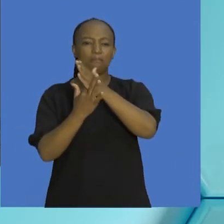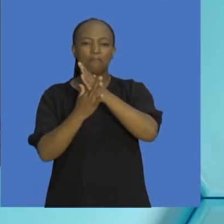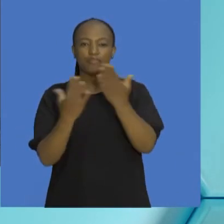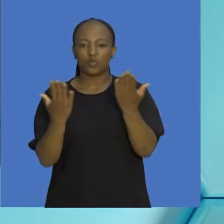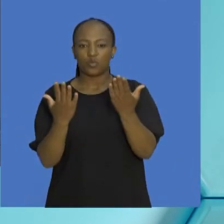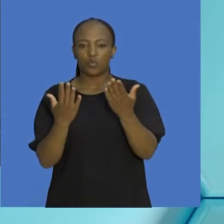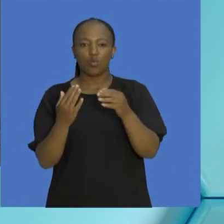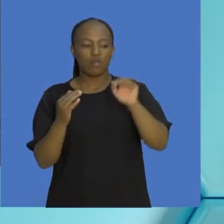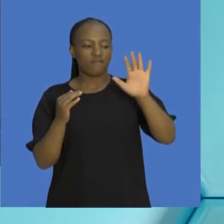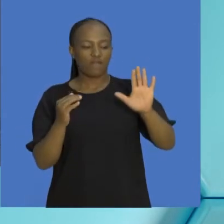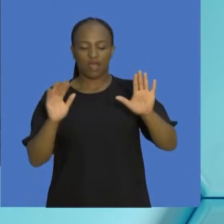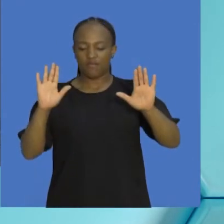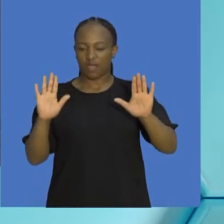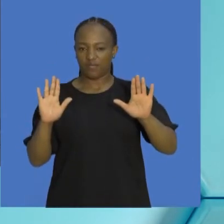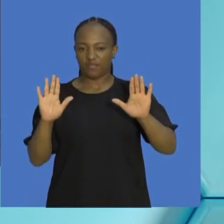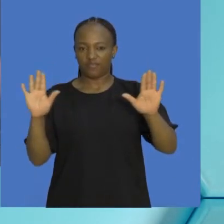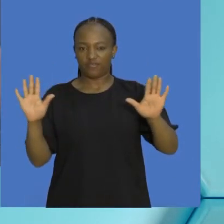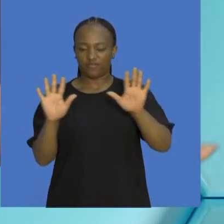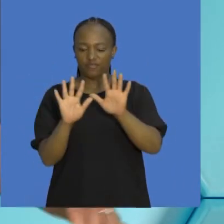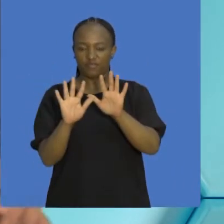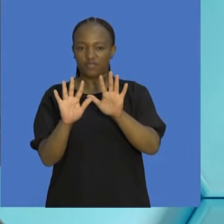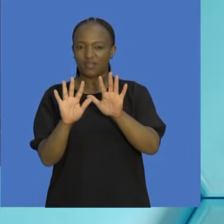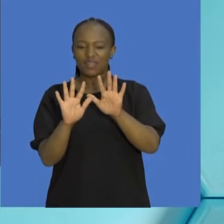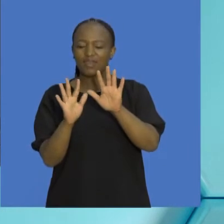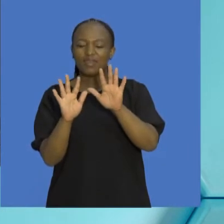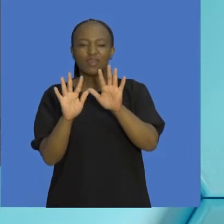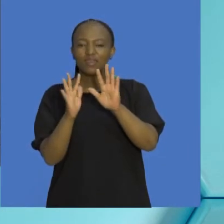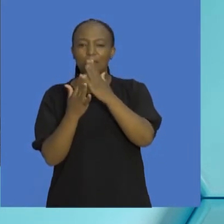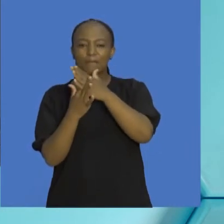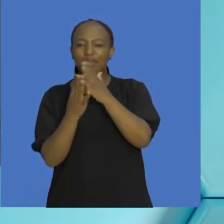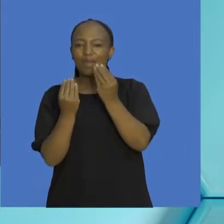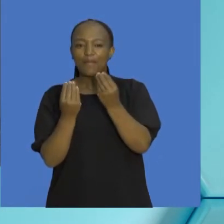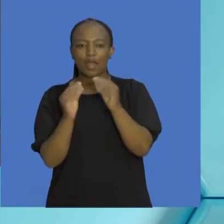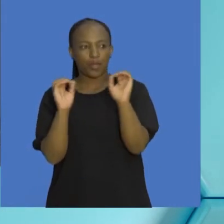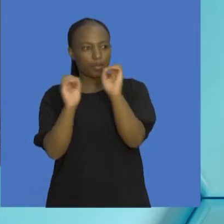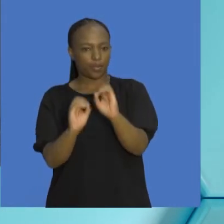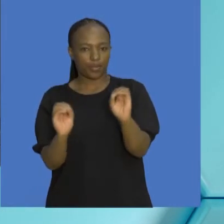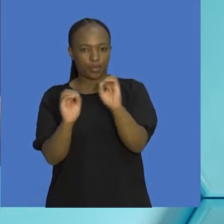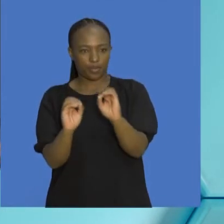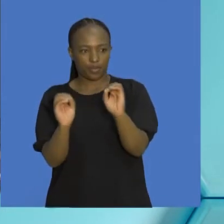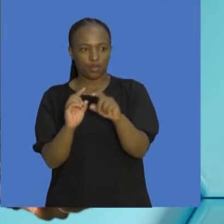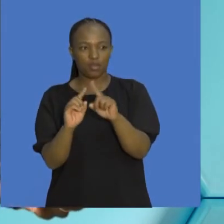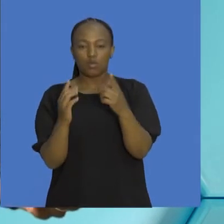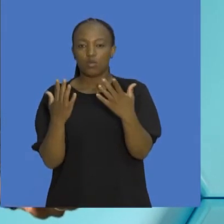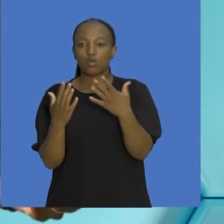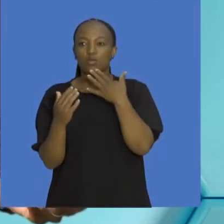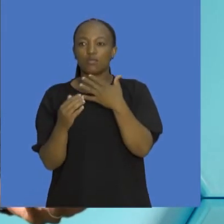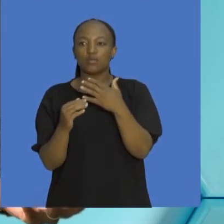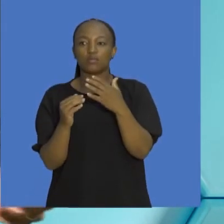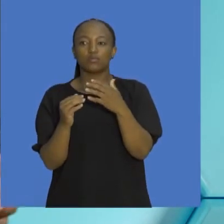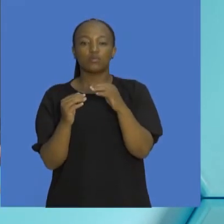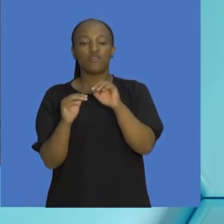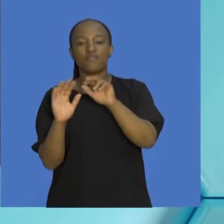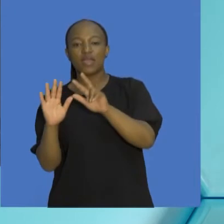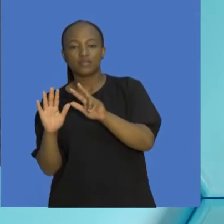middle? Because I put 5 that side, 5 that side. What is in the middle? Oh, nothing. What if I have 8 data